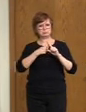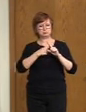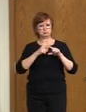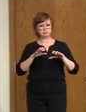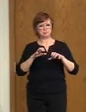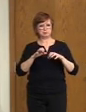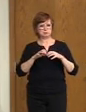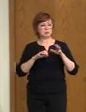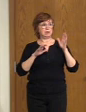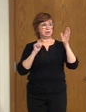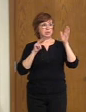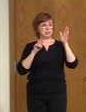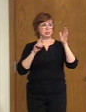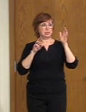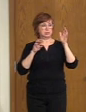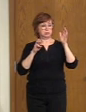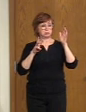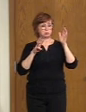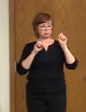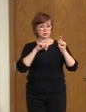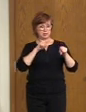Yeah, Mr. Will could. Yeah.